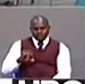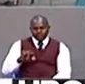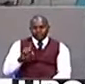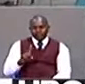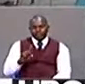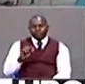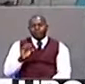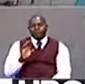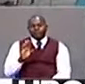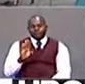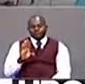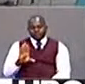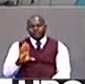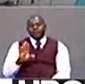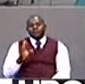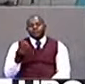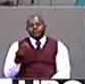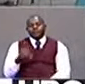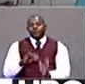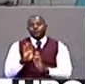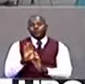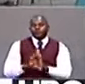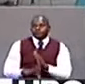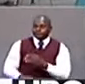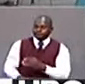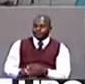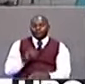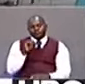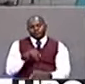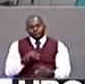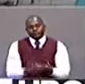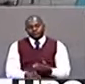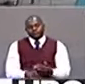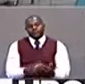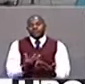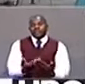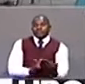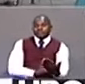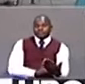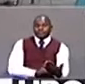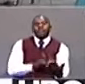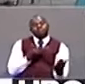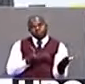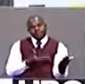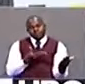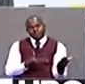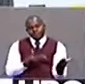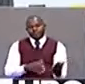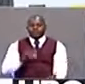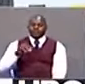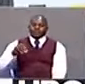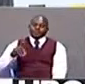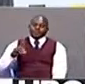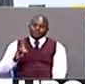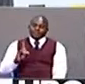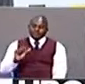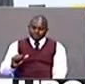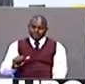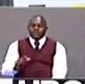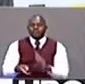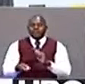91(3)(b) of the Constitution. Members, yesterday we received a comprehensive report on the PPDA